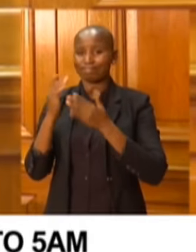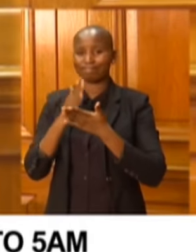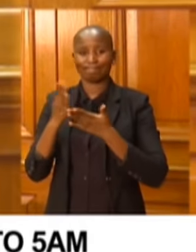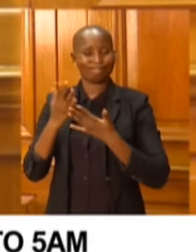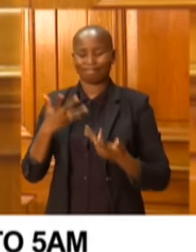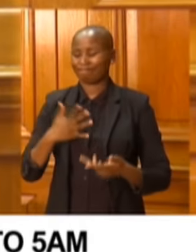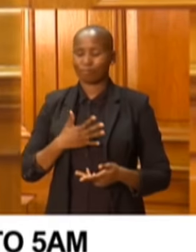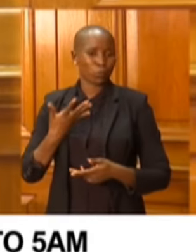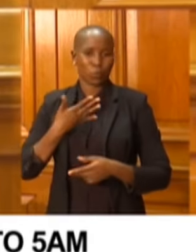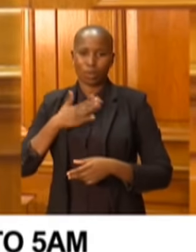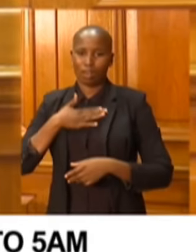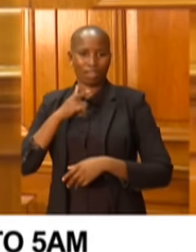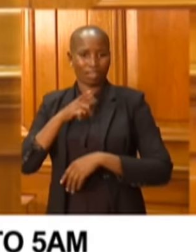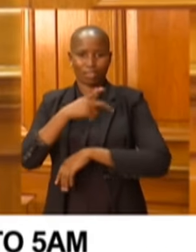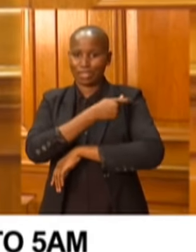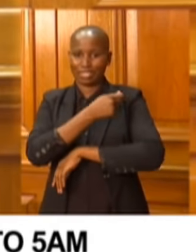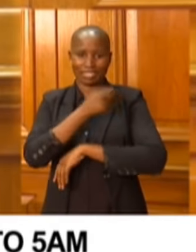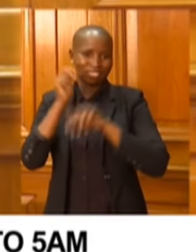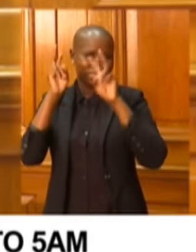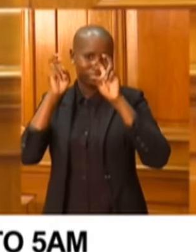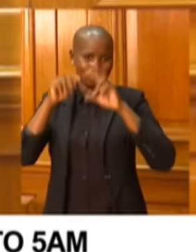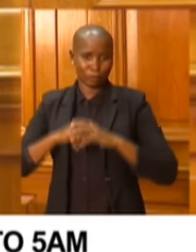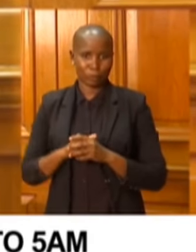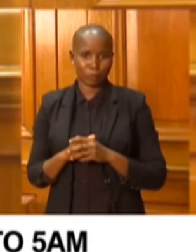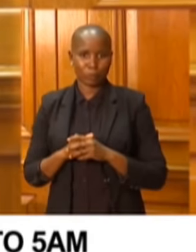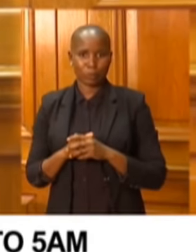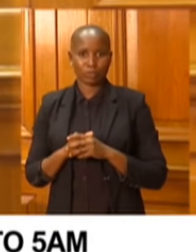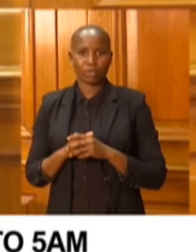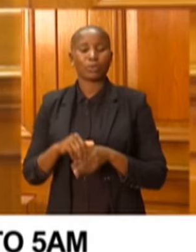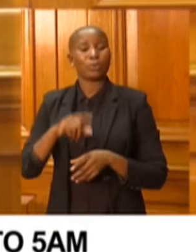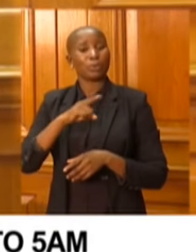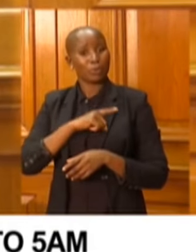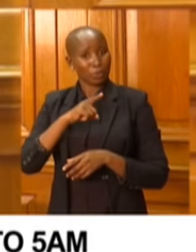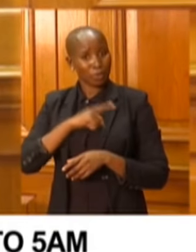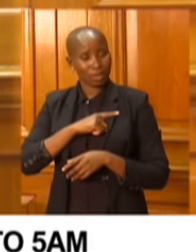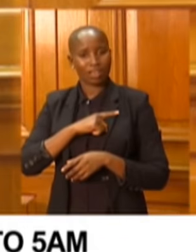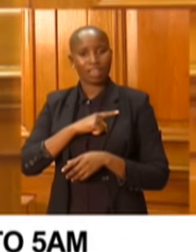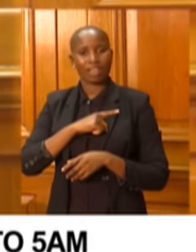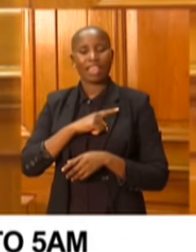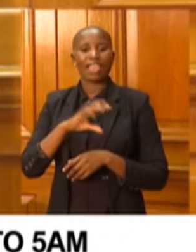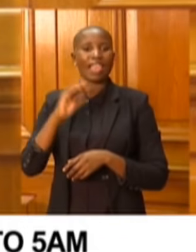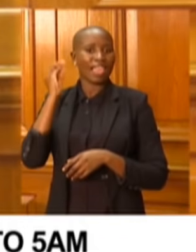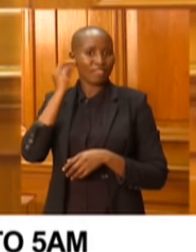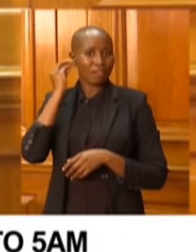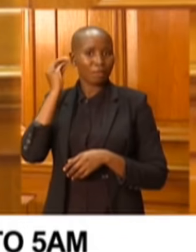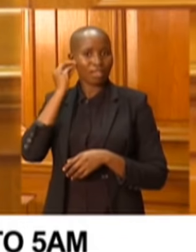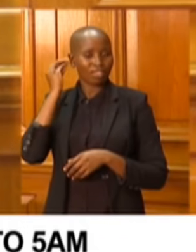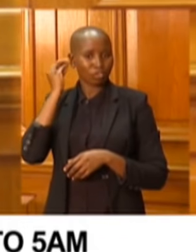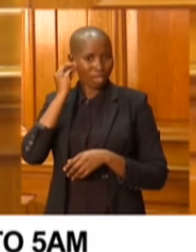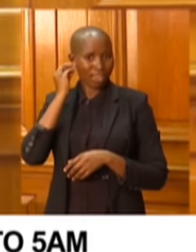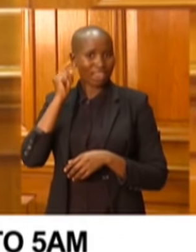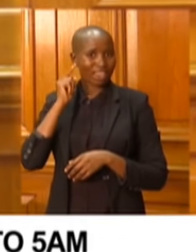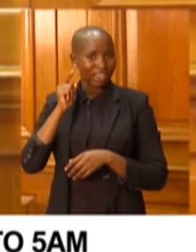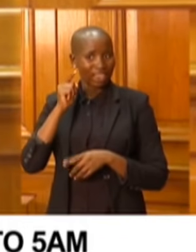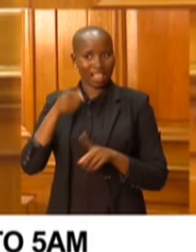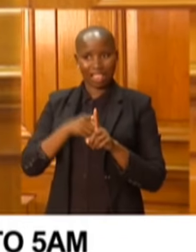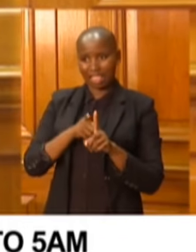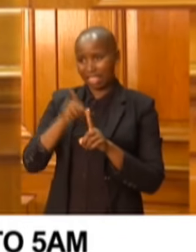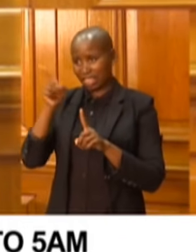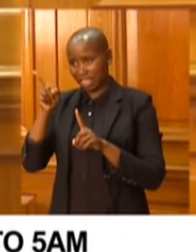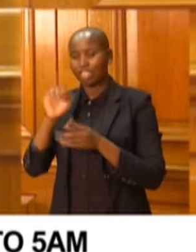vaccines. And there is much disinformation and conspiracy theories that